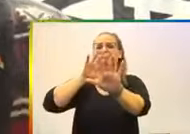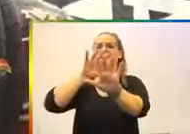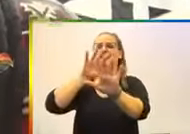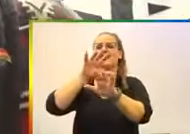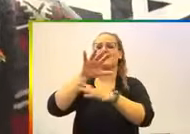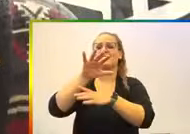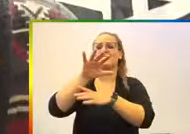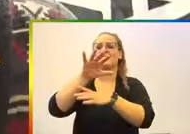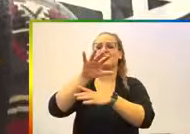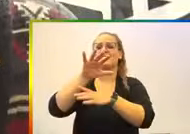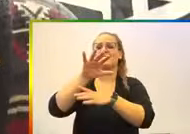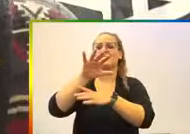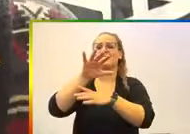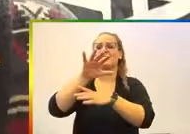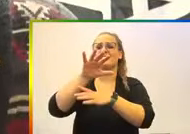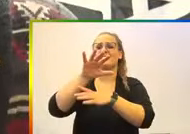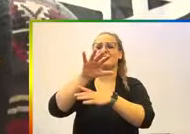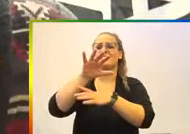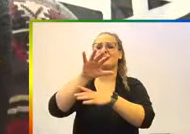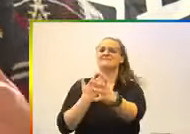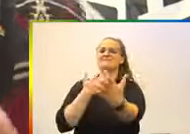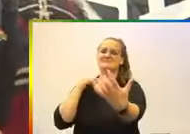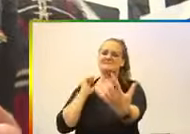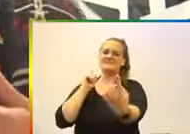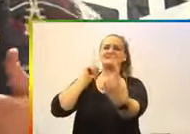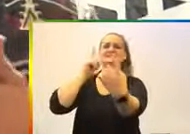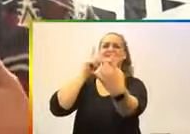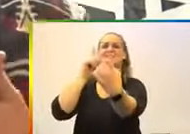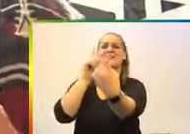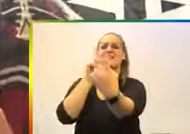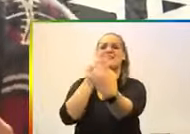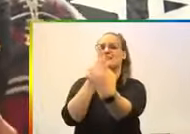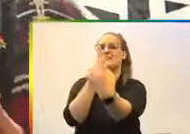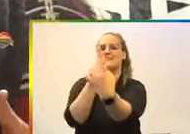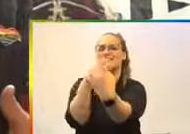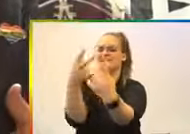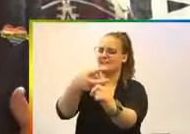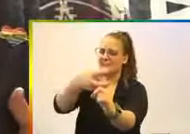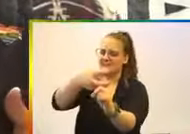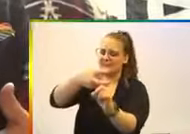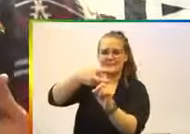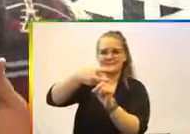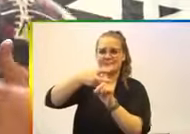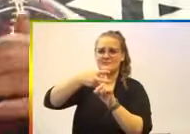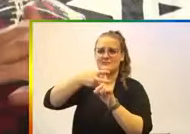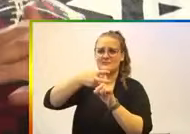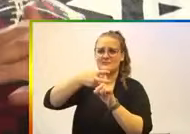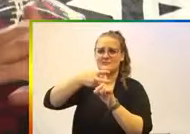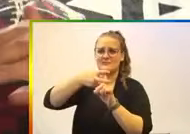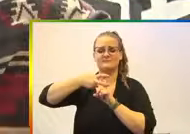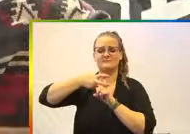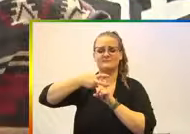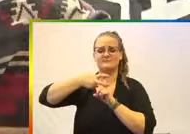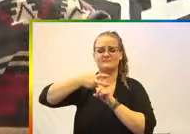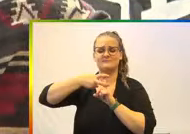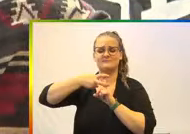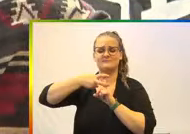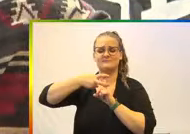Rejoice to have you back with me is such a